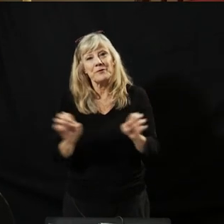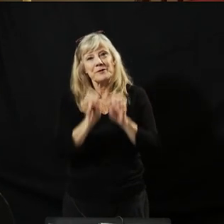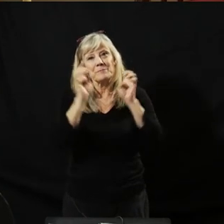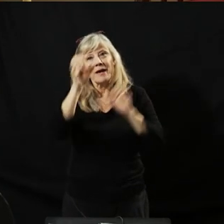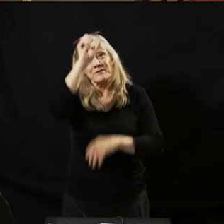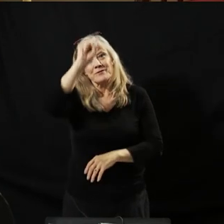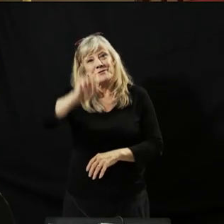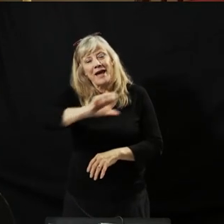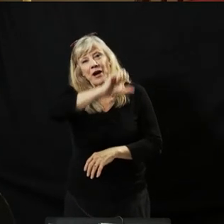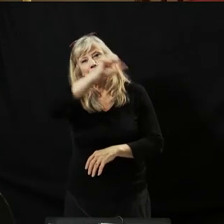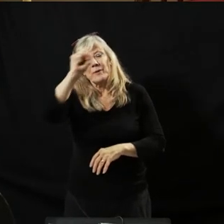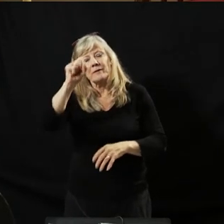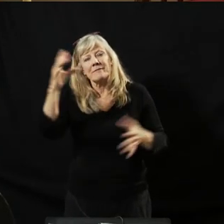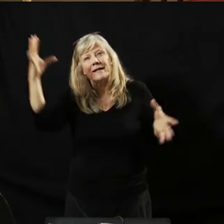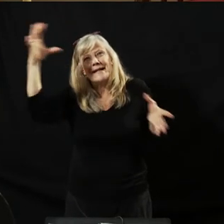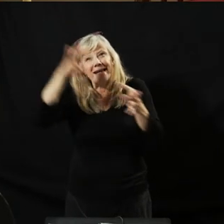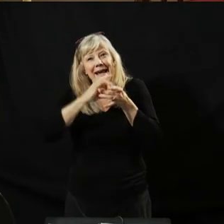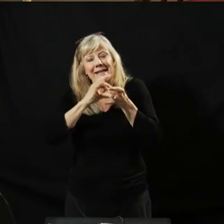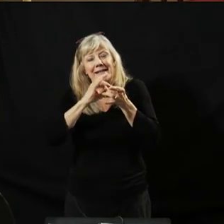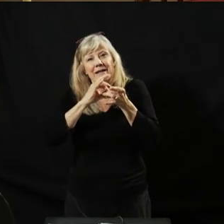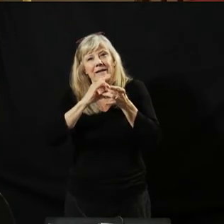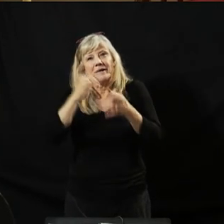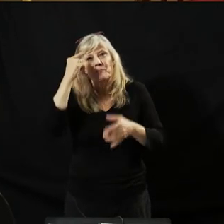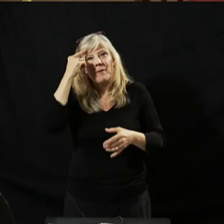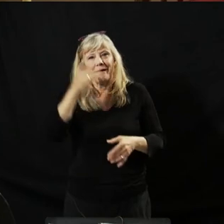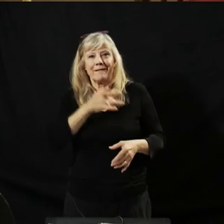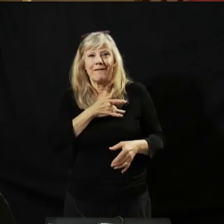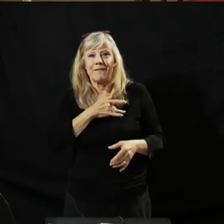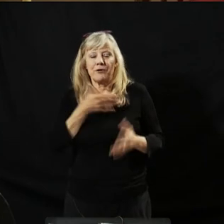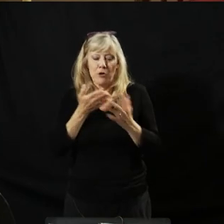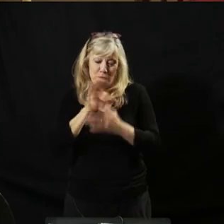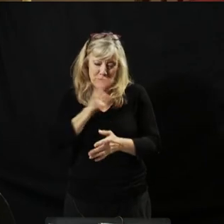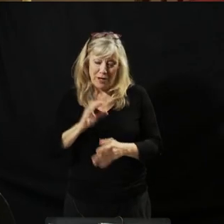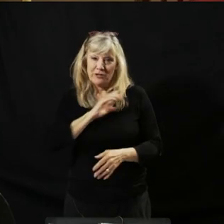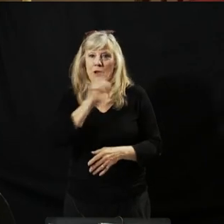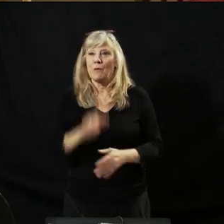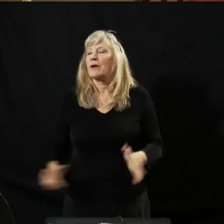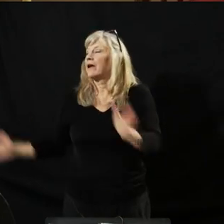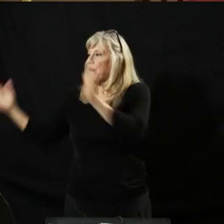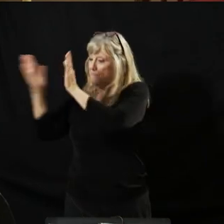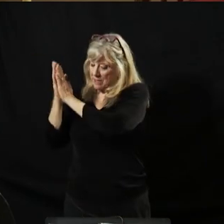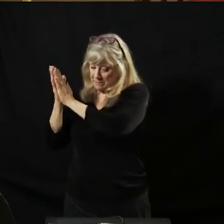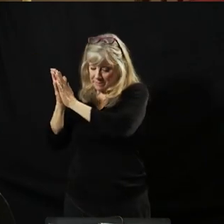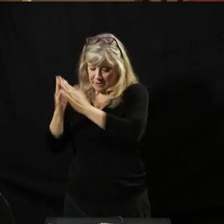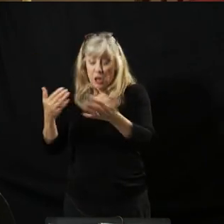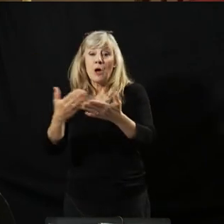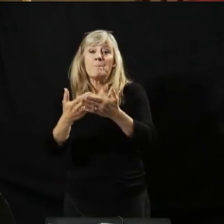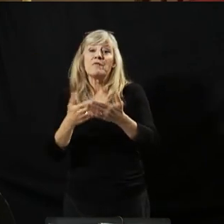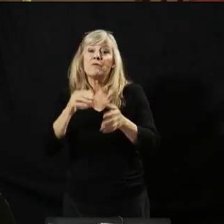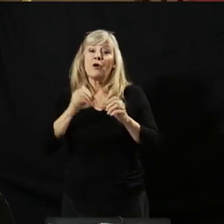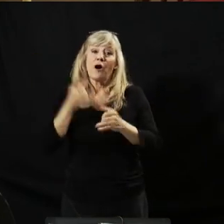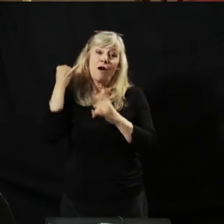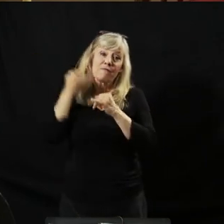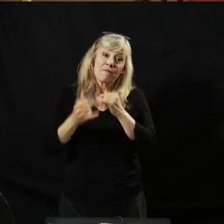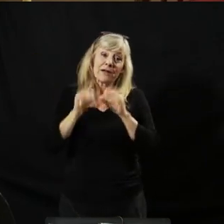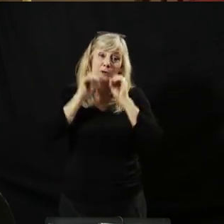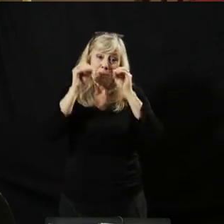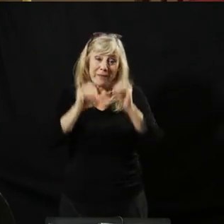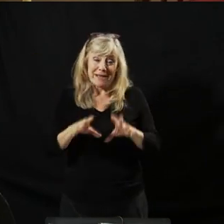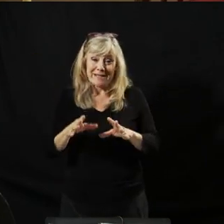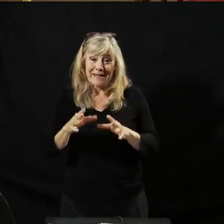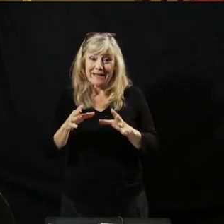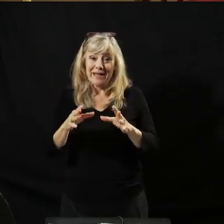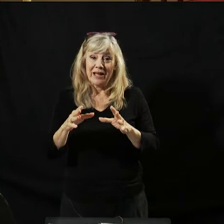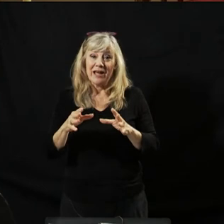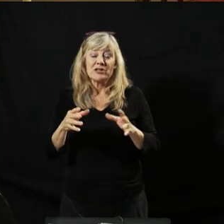sacrament one in mind and heart through Christ our Lord. Amen. Before our final blessing and dismissal, just a few